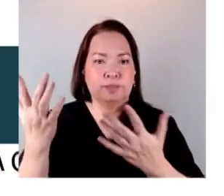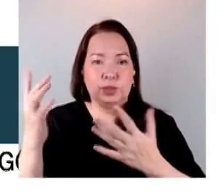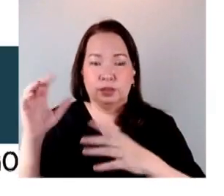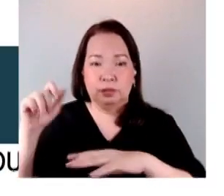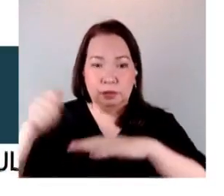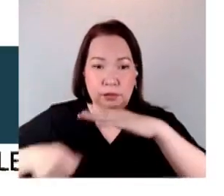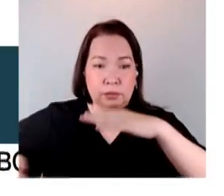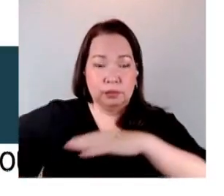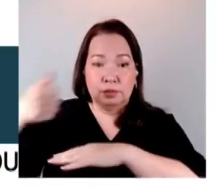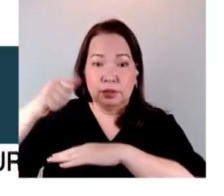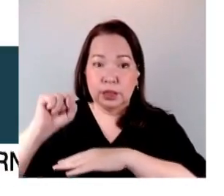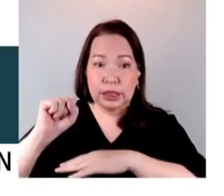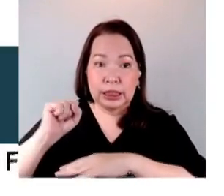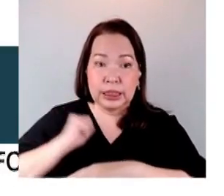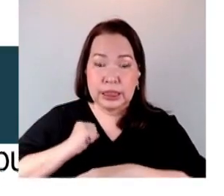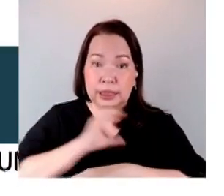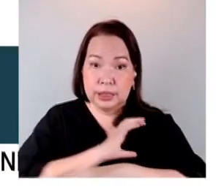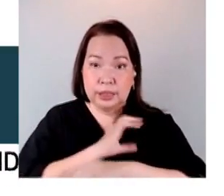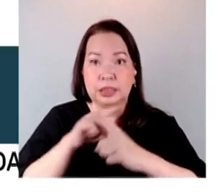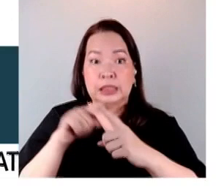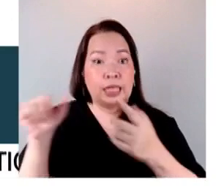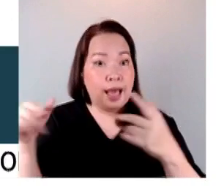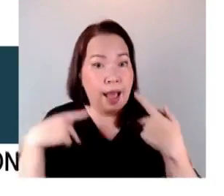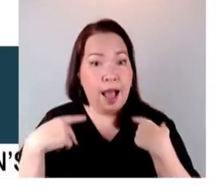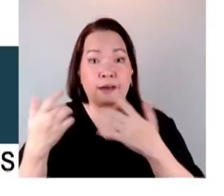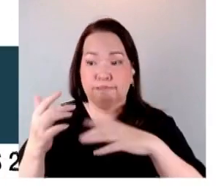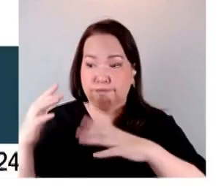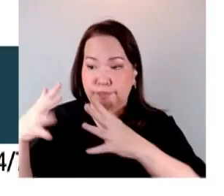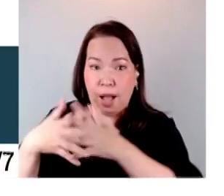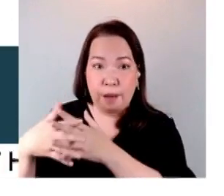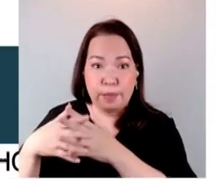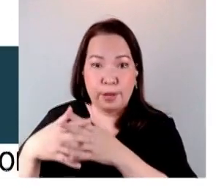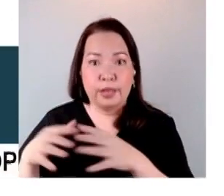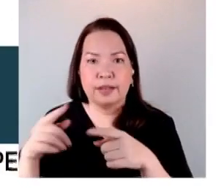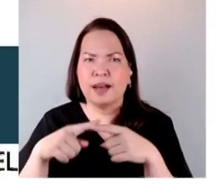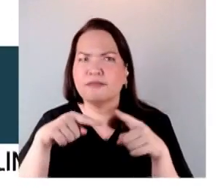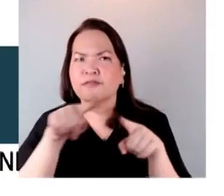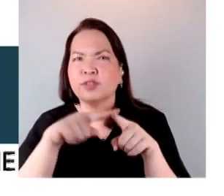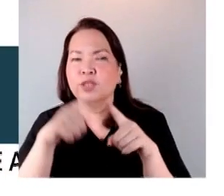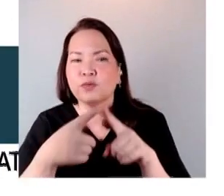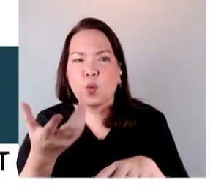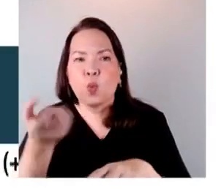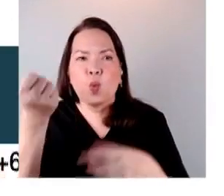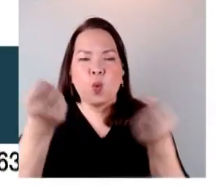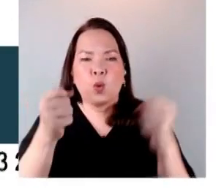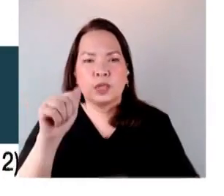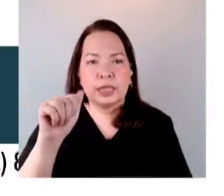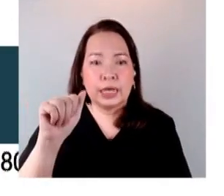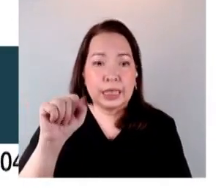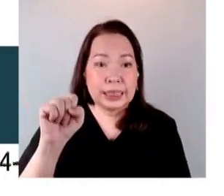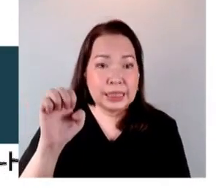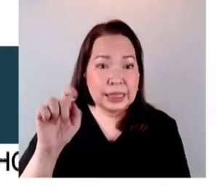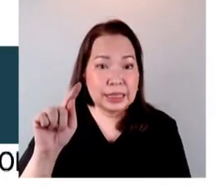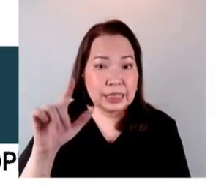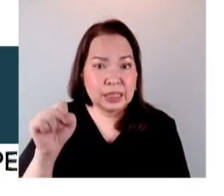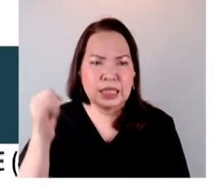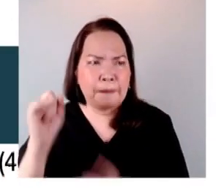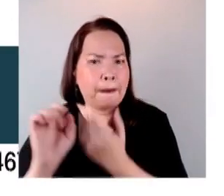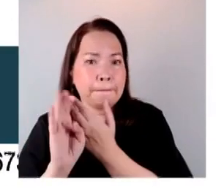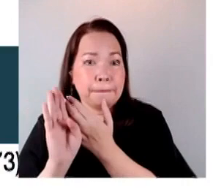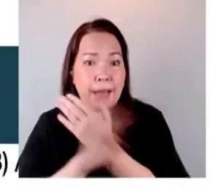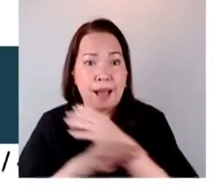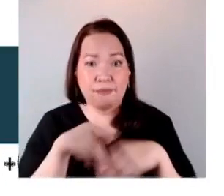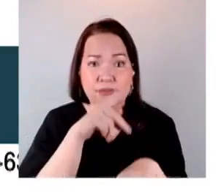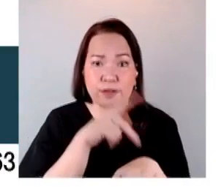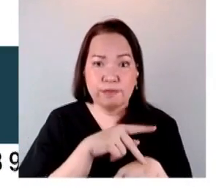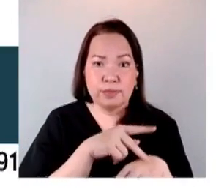United States alone, there are cases involving the Arelma assets that is still to be returned from